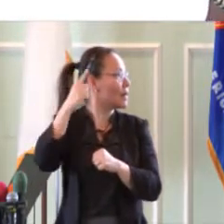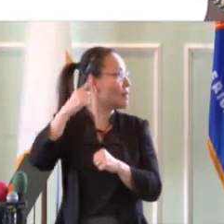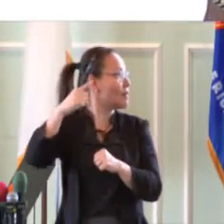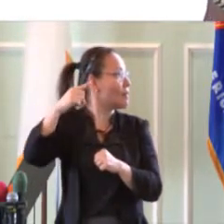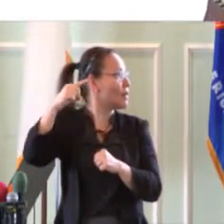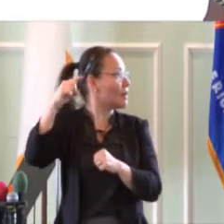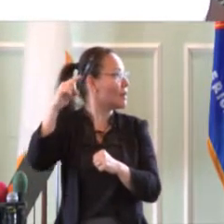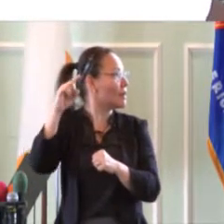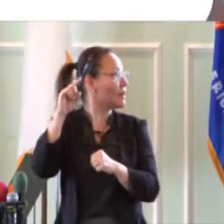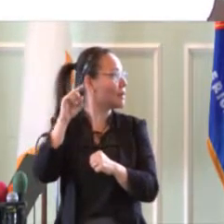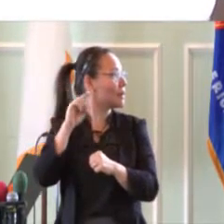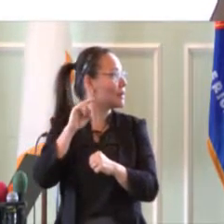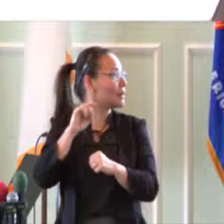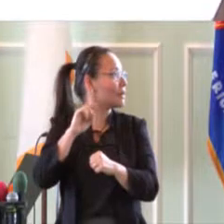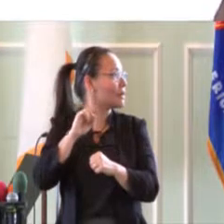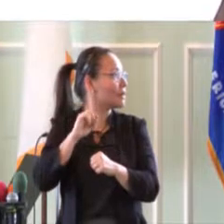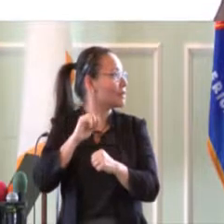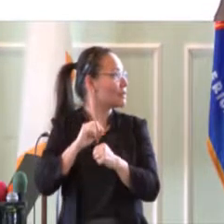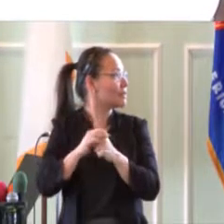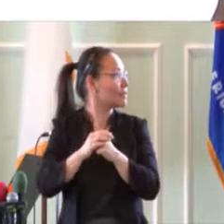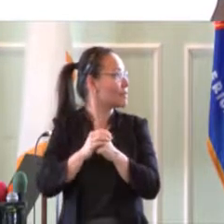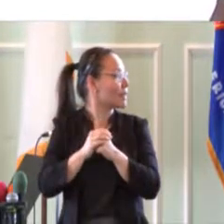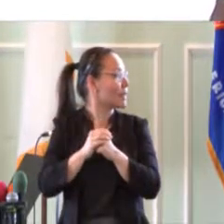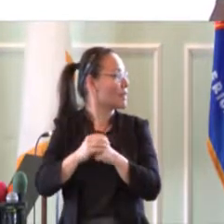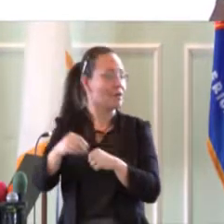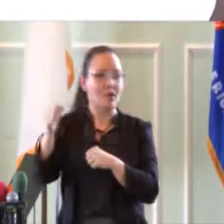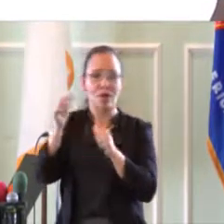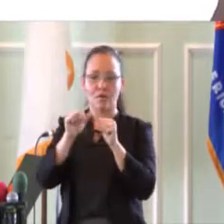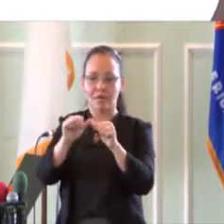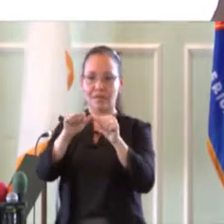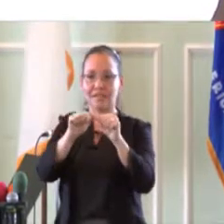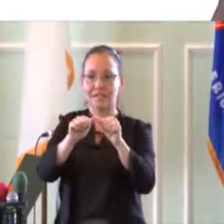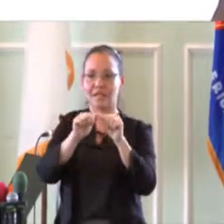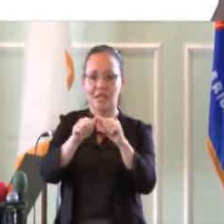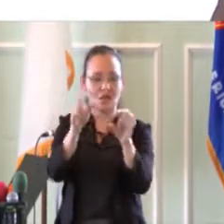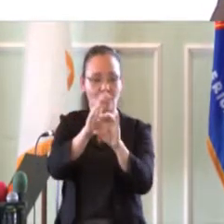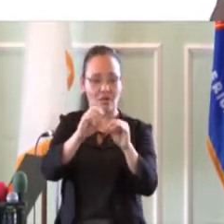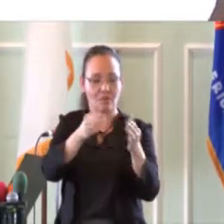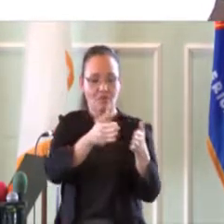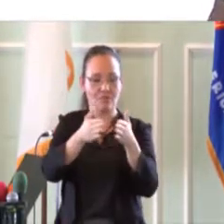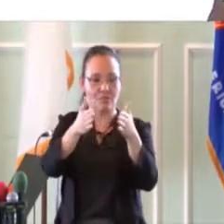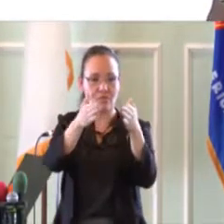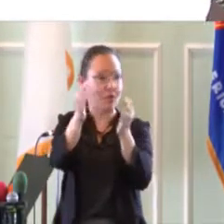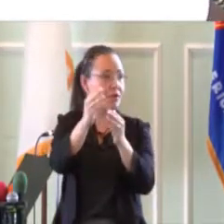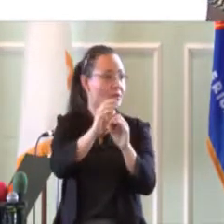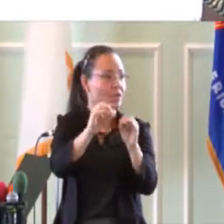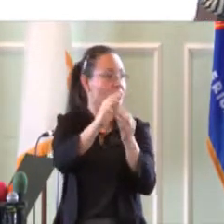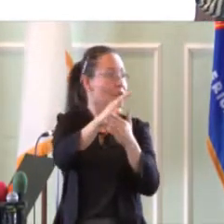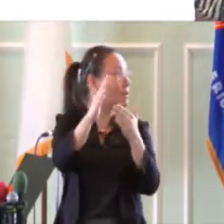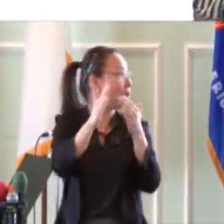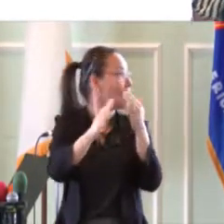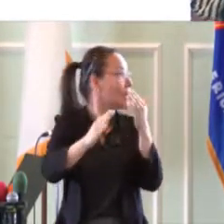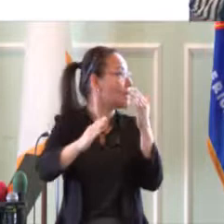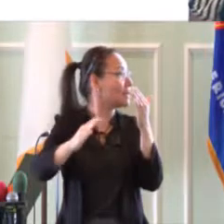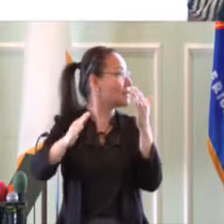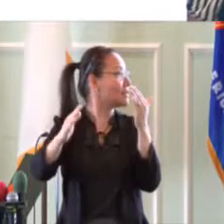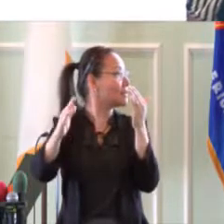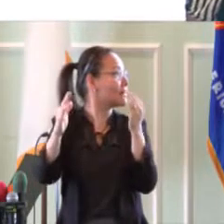down some pointless road to nowhere, with